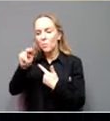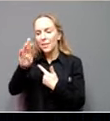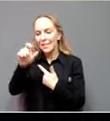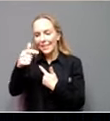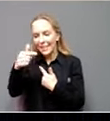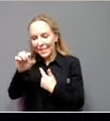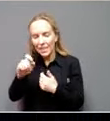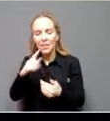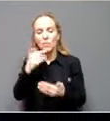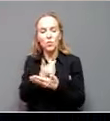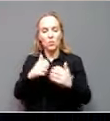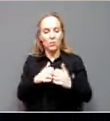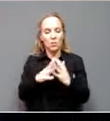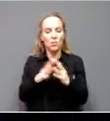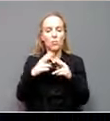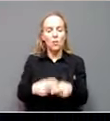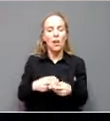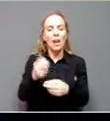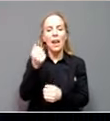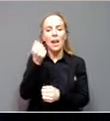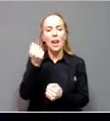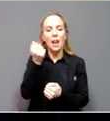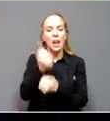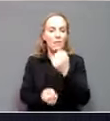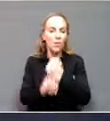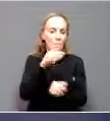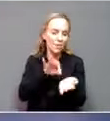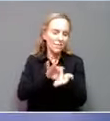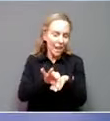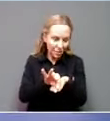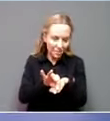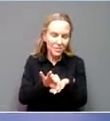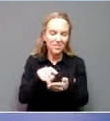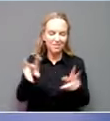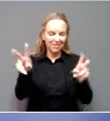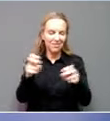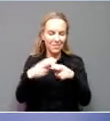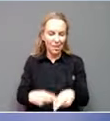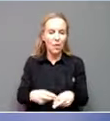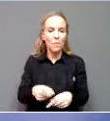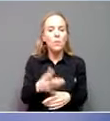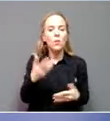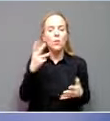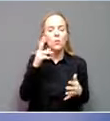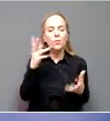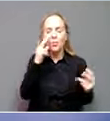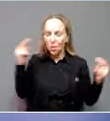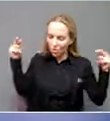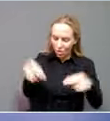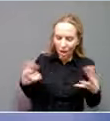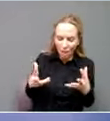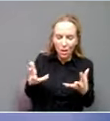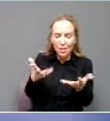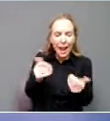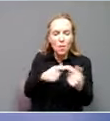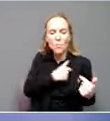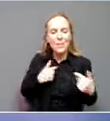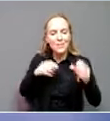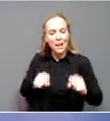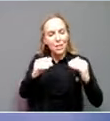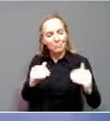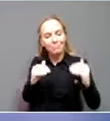And basically what it is when we look at furthering the education of Kentuckians, the gains that we need to make. And we